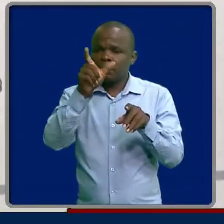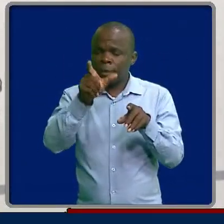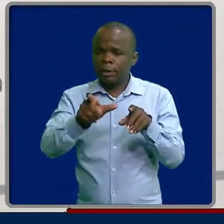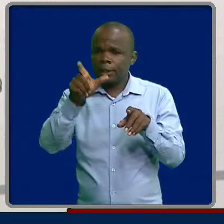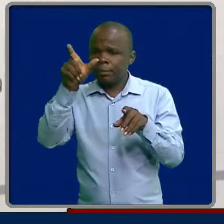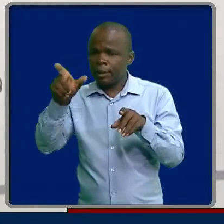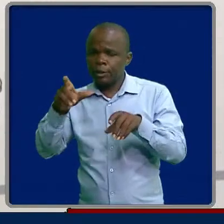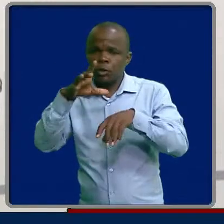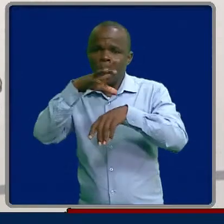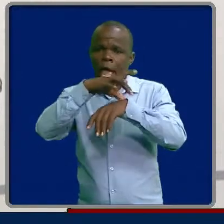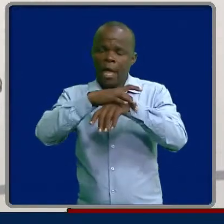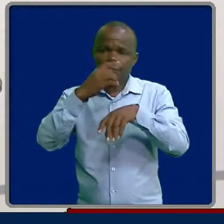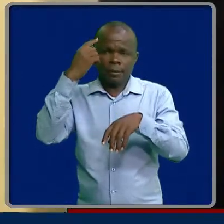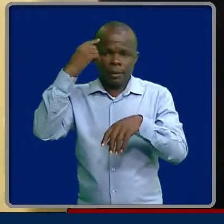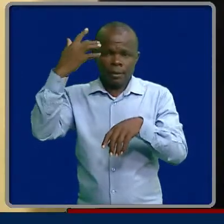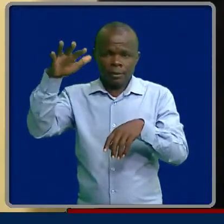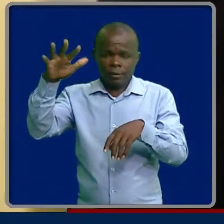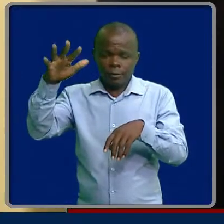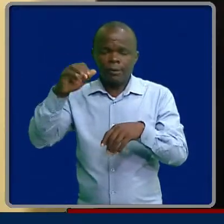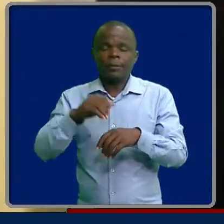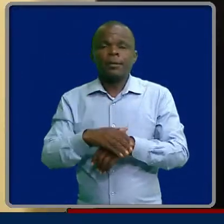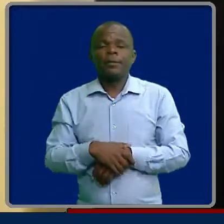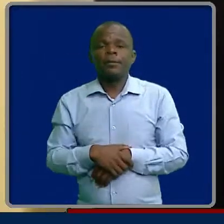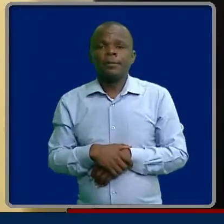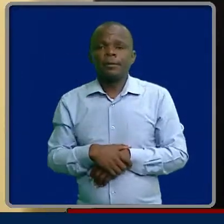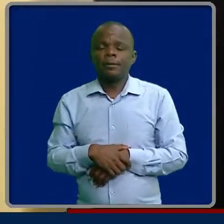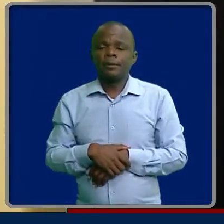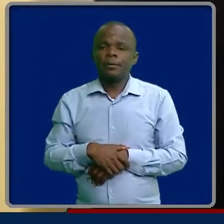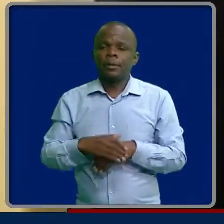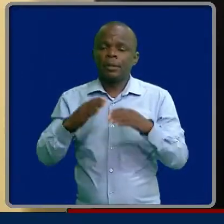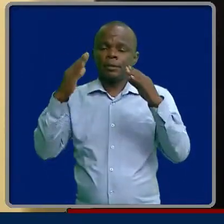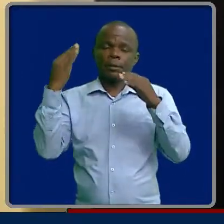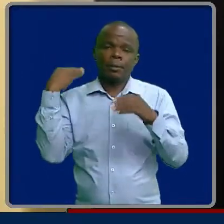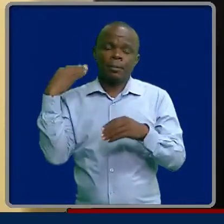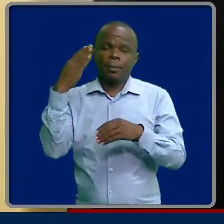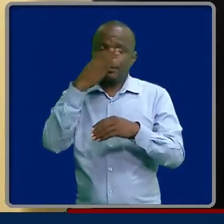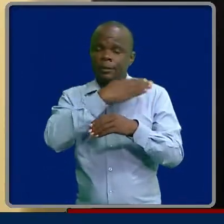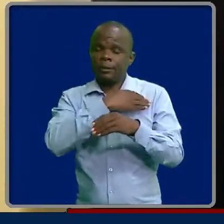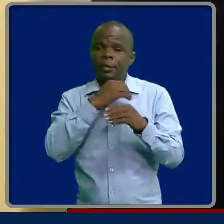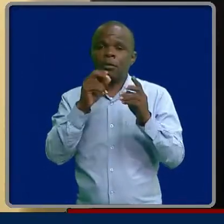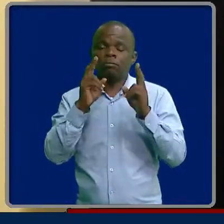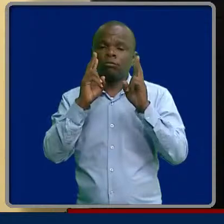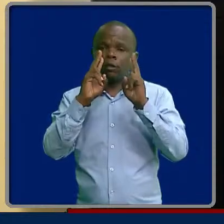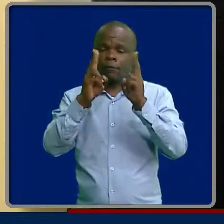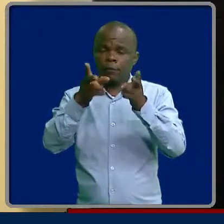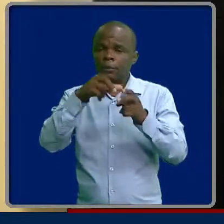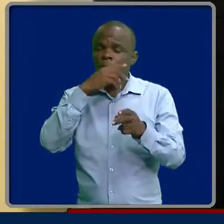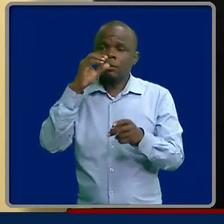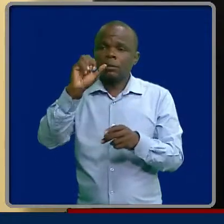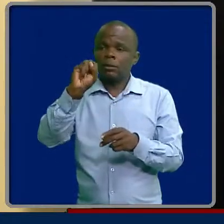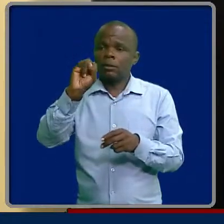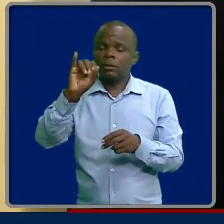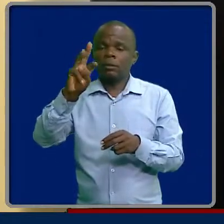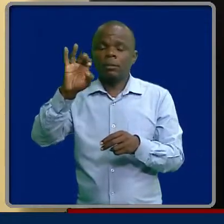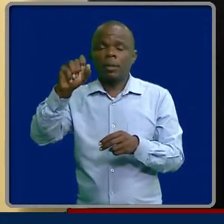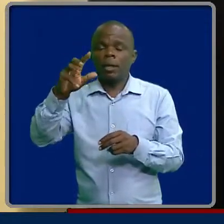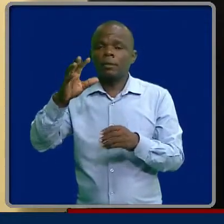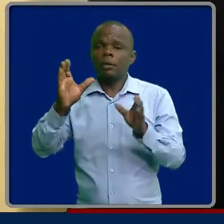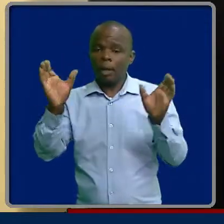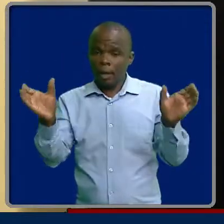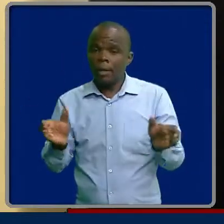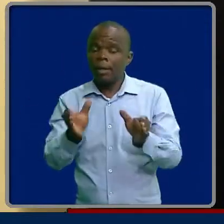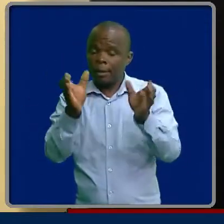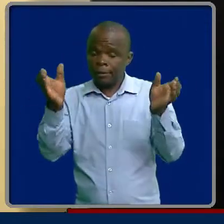against those living with it. Minister for Tourism, Honorable Janice Milane, has encouraged the Pikespeak Town